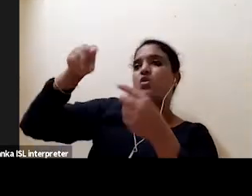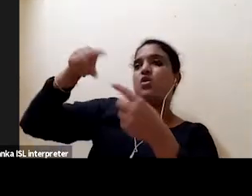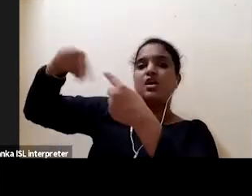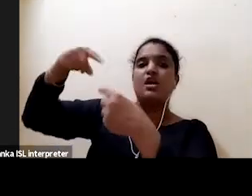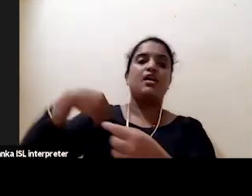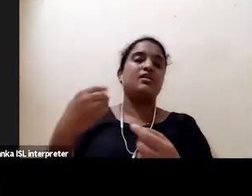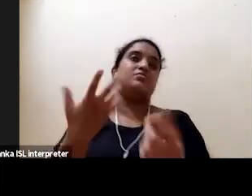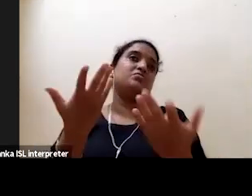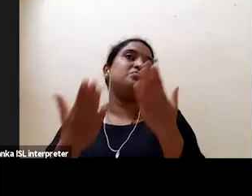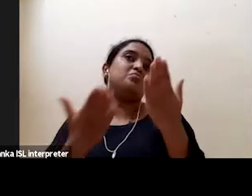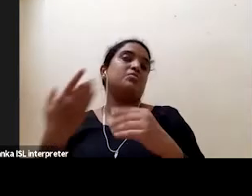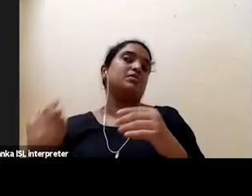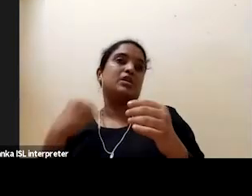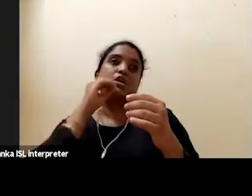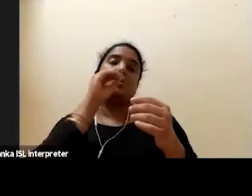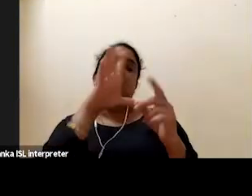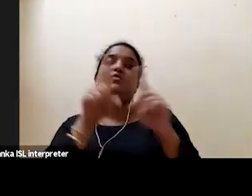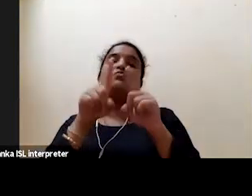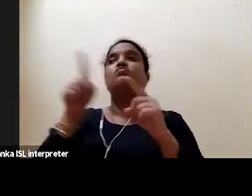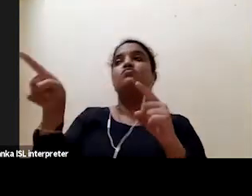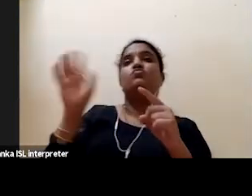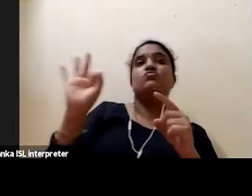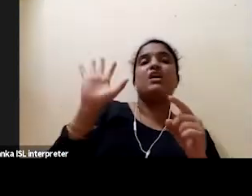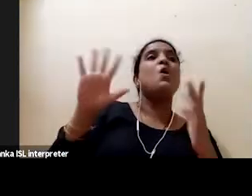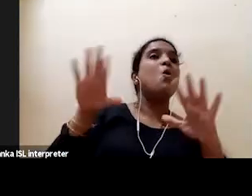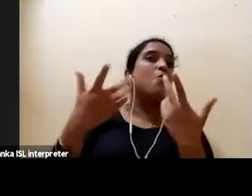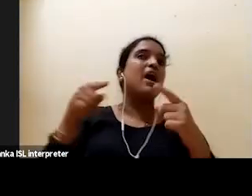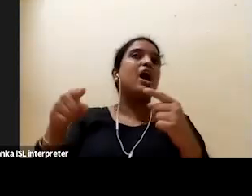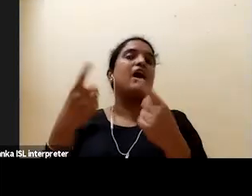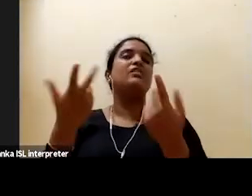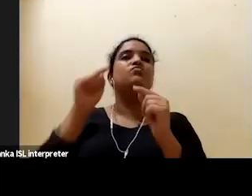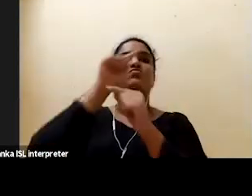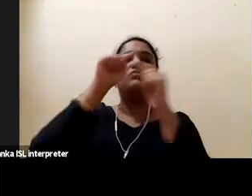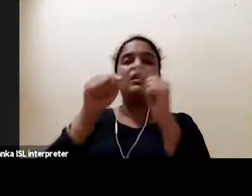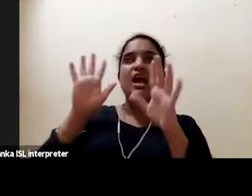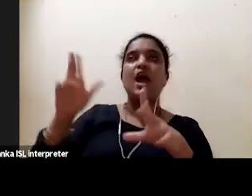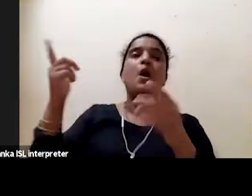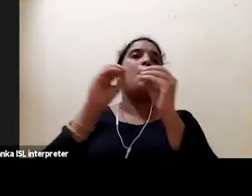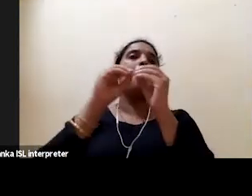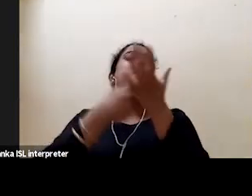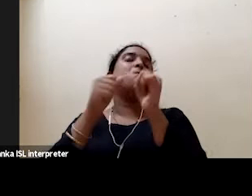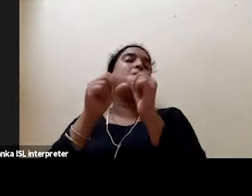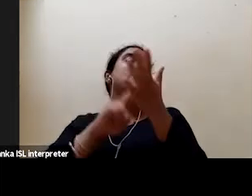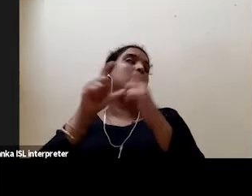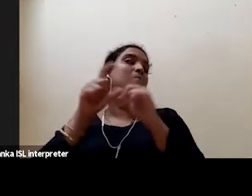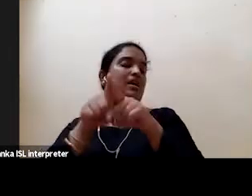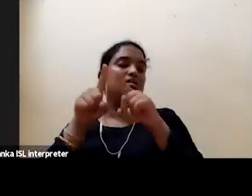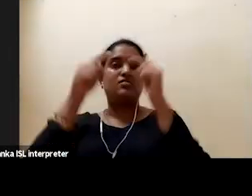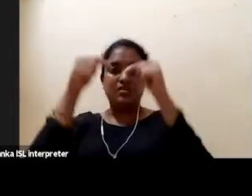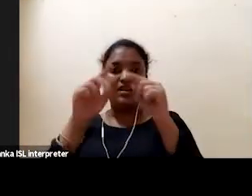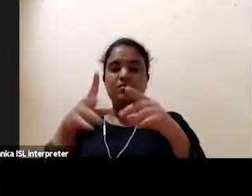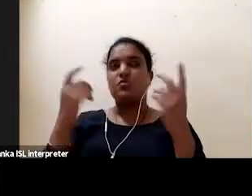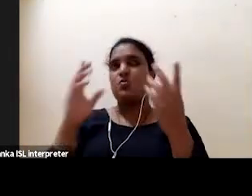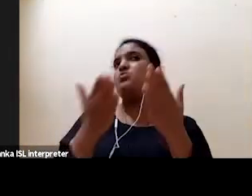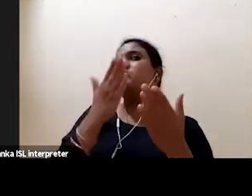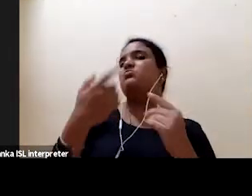I'm recommending this because so and so, and there's this good deal going on now, and it's this brand. So if that's the information that's below, someone will